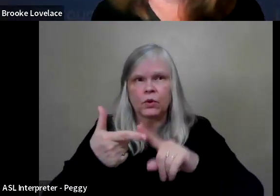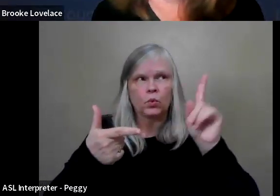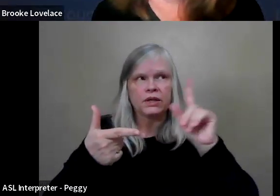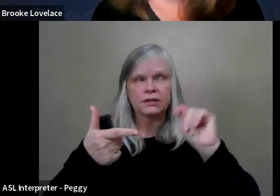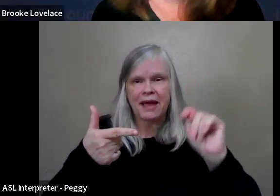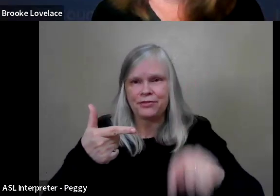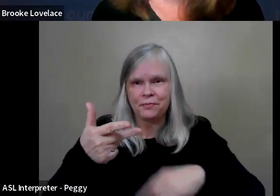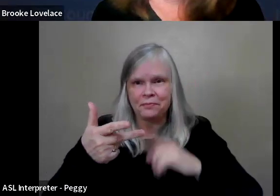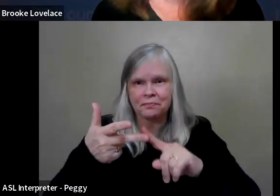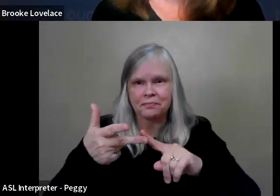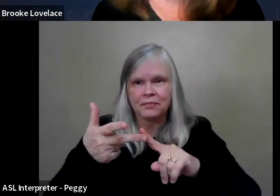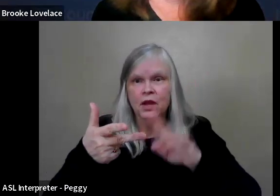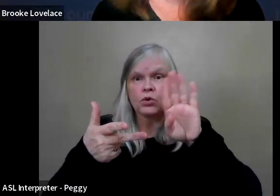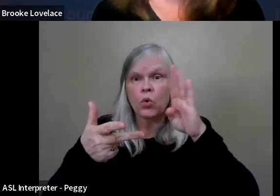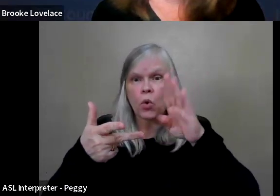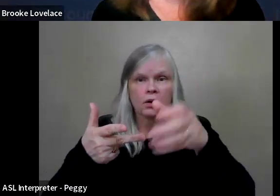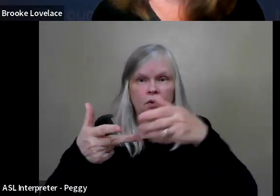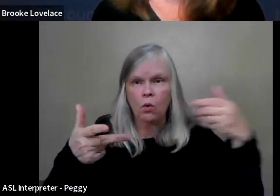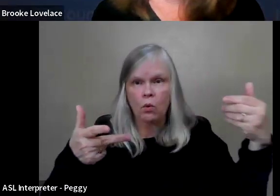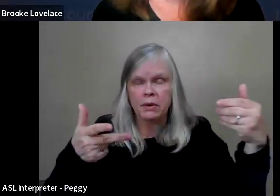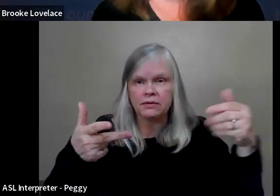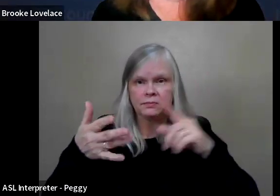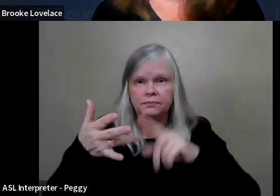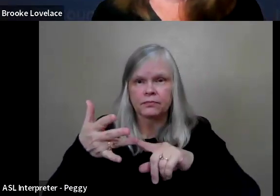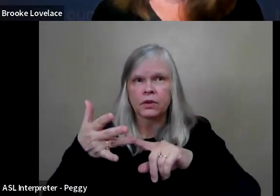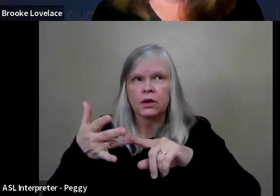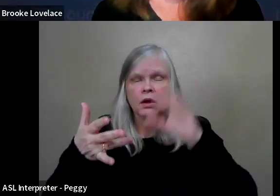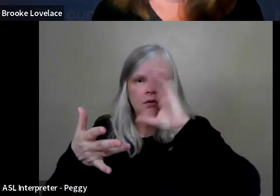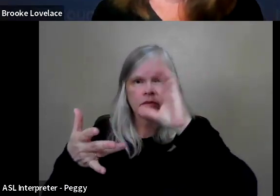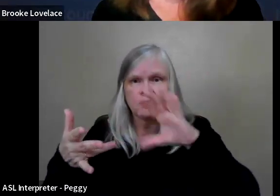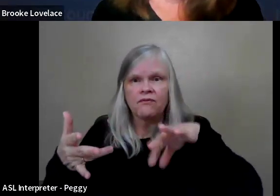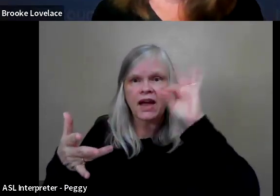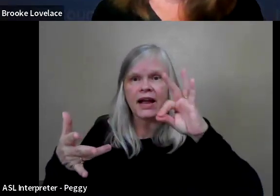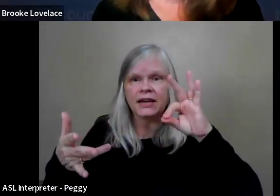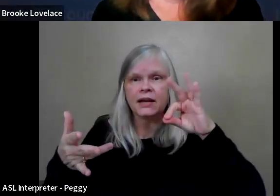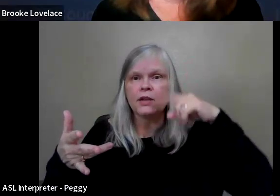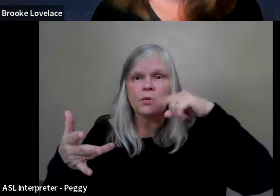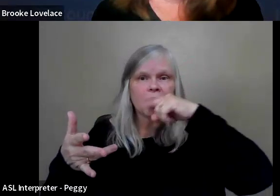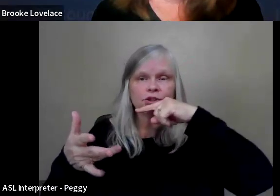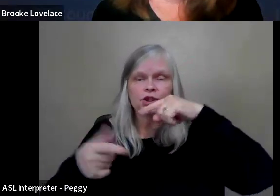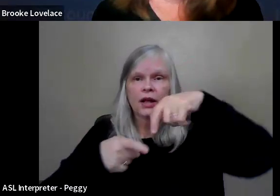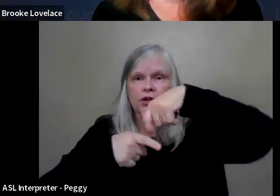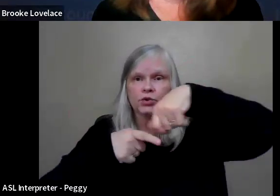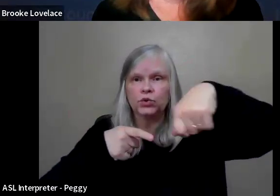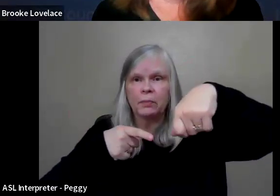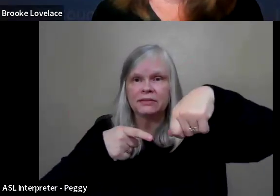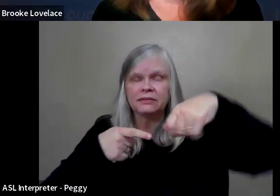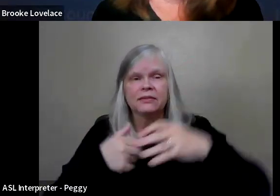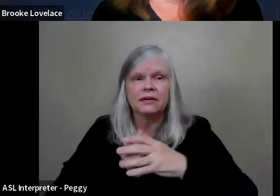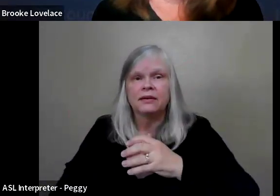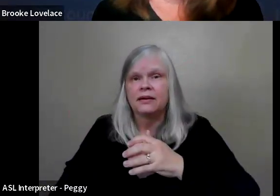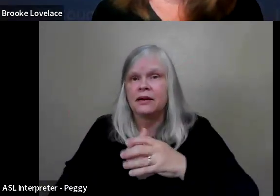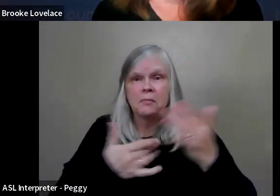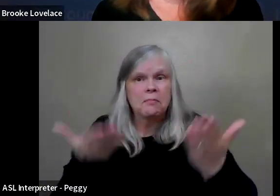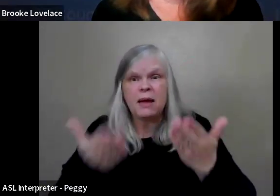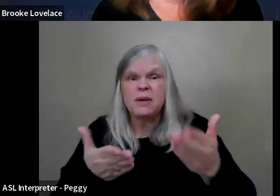bathroom, open the door, locate the toothbrush, the toothpaste. Maybe that requires